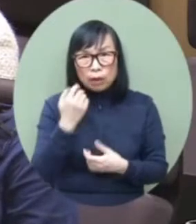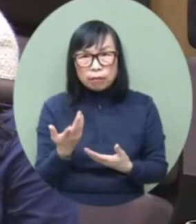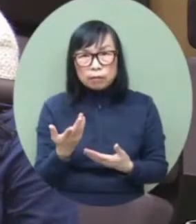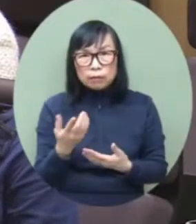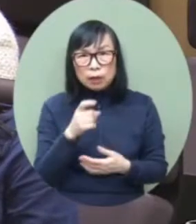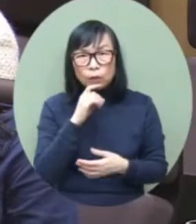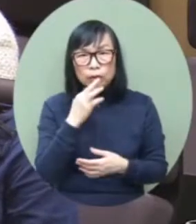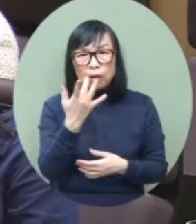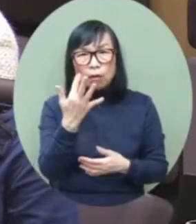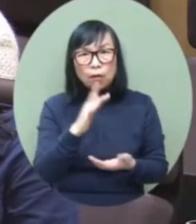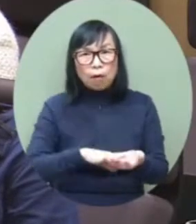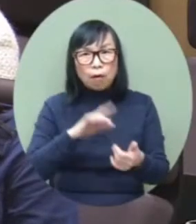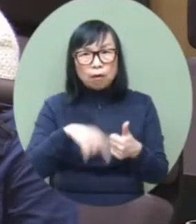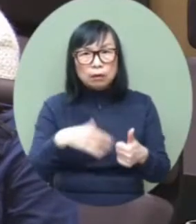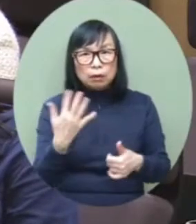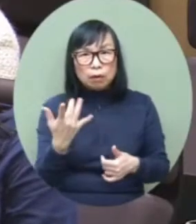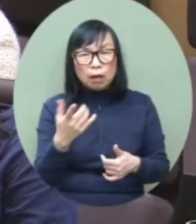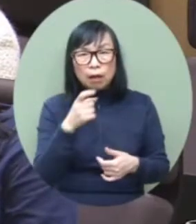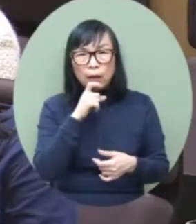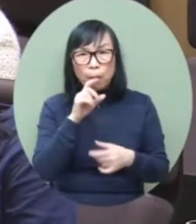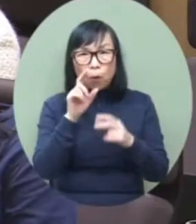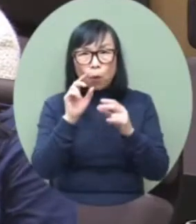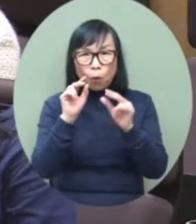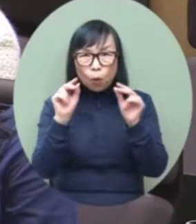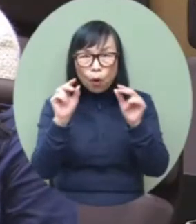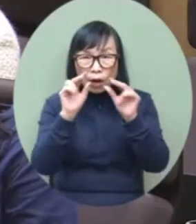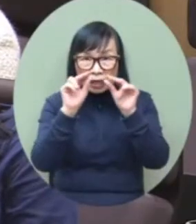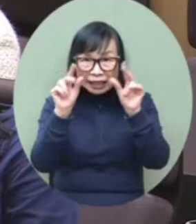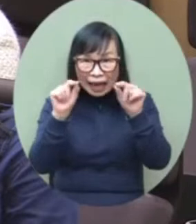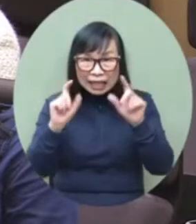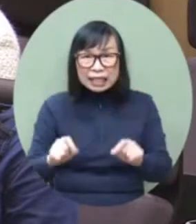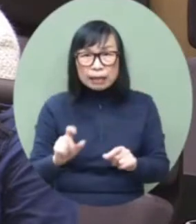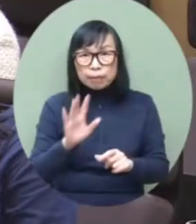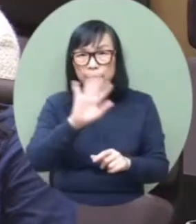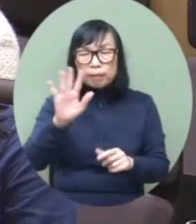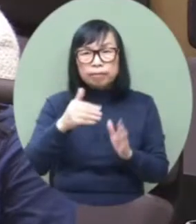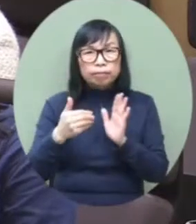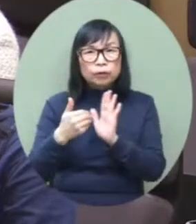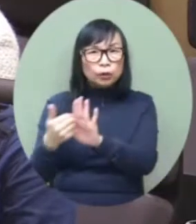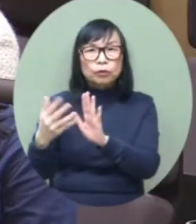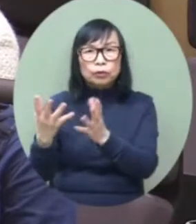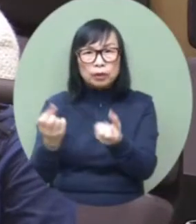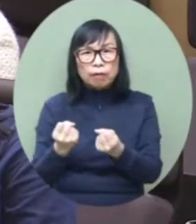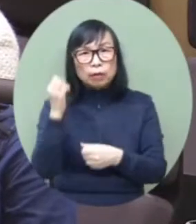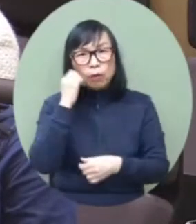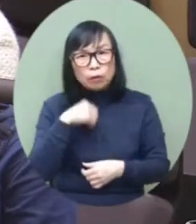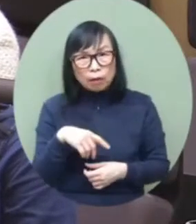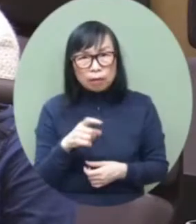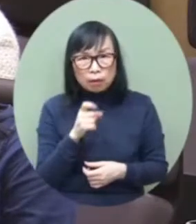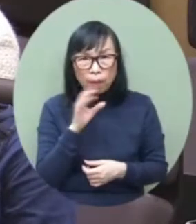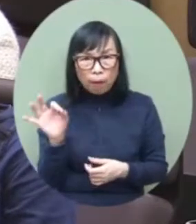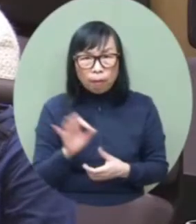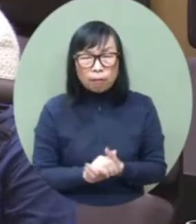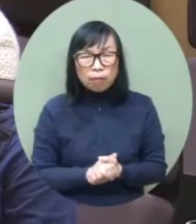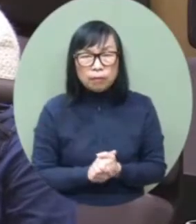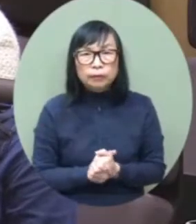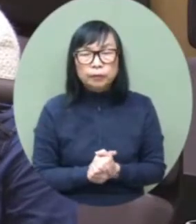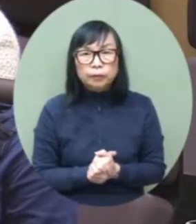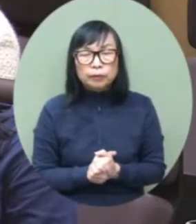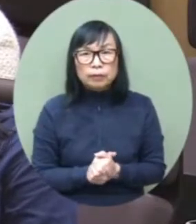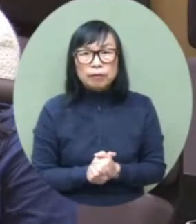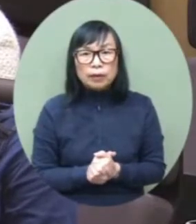they explain why they refuse to do so? And as there are 7 public